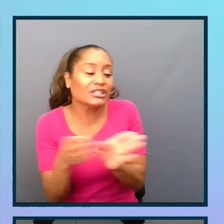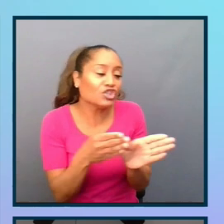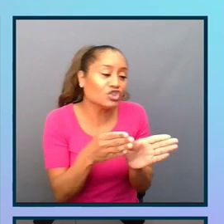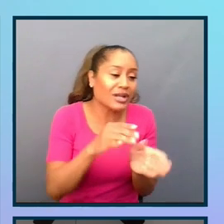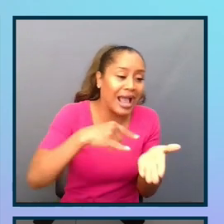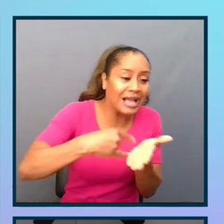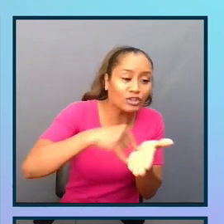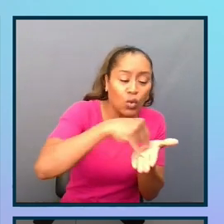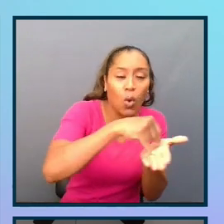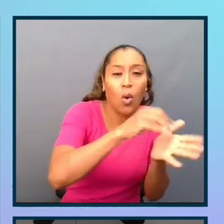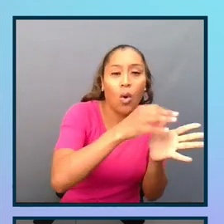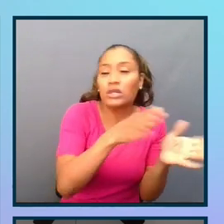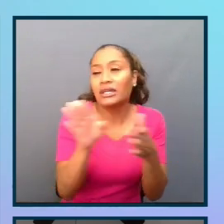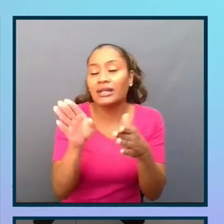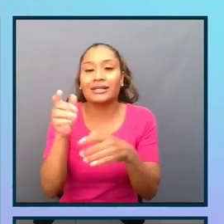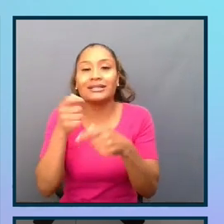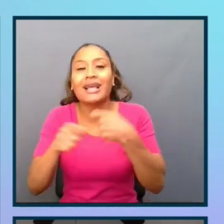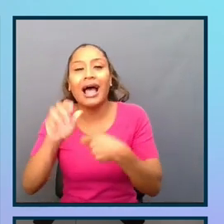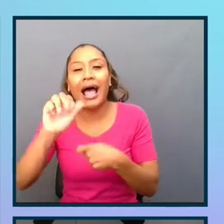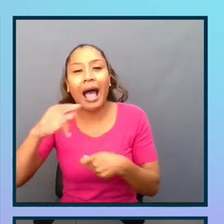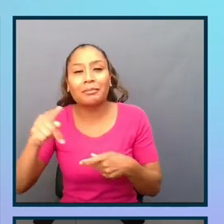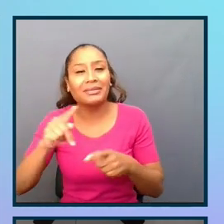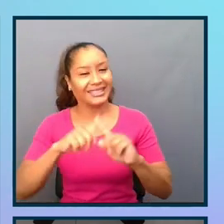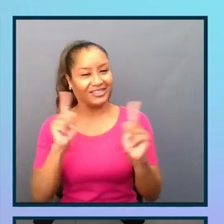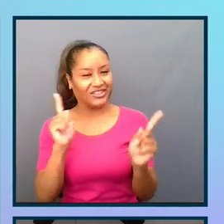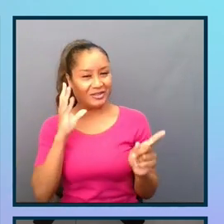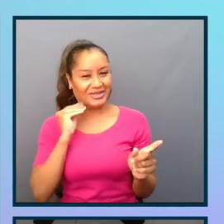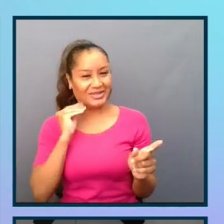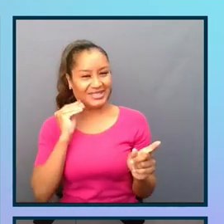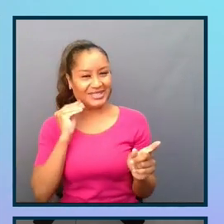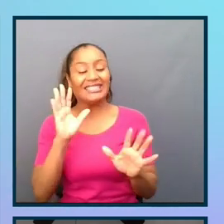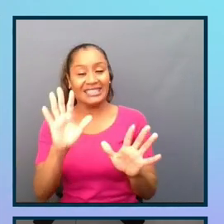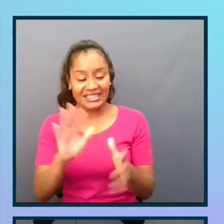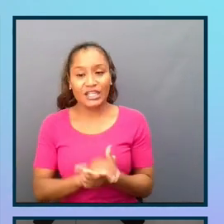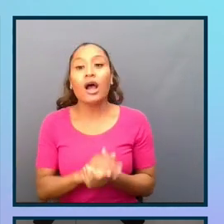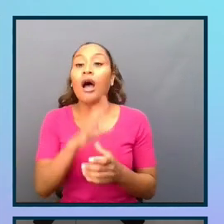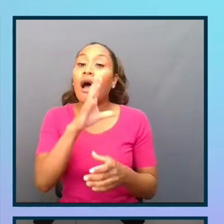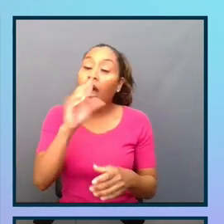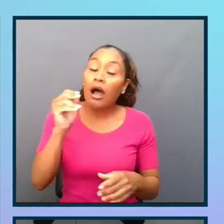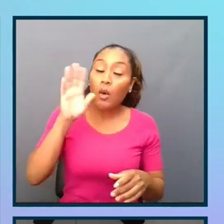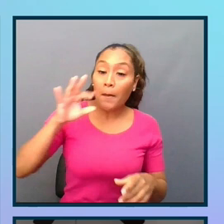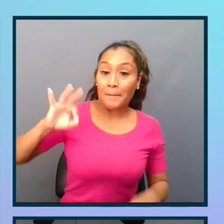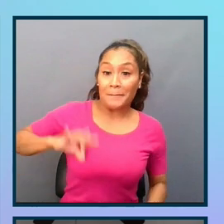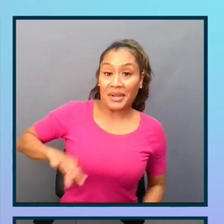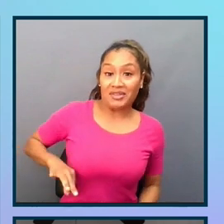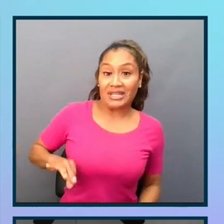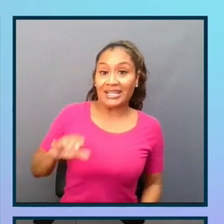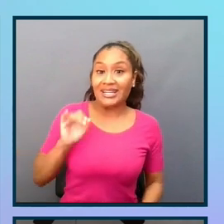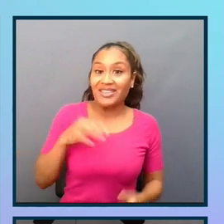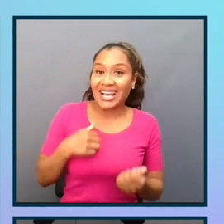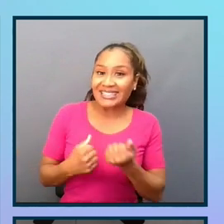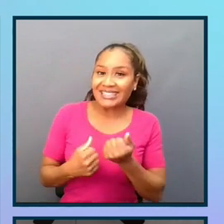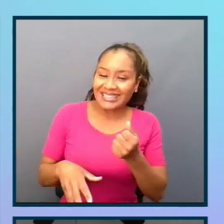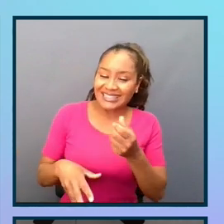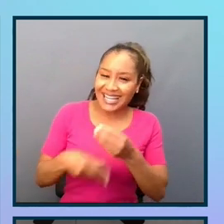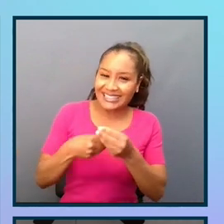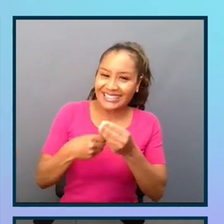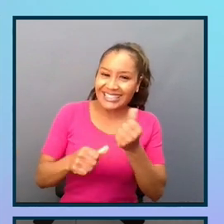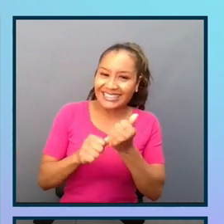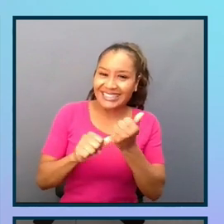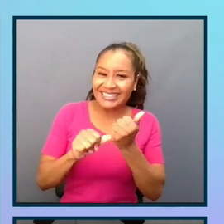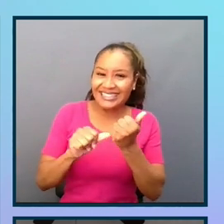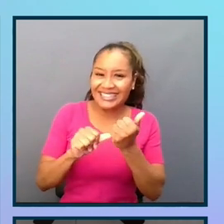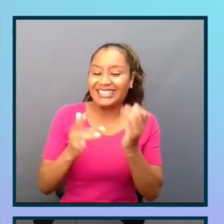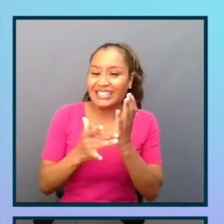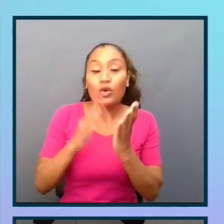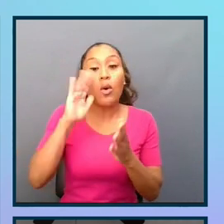time they just switch between apps. And of course, there are benefits to assistive technologies too. The semantics between